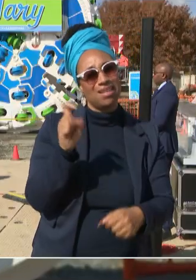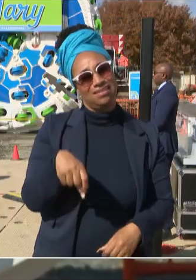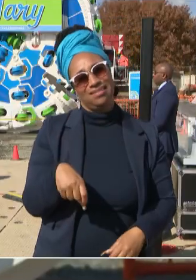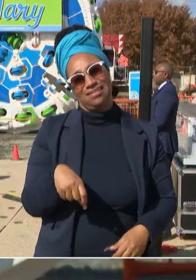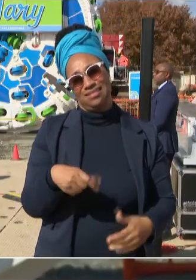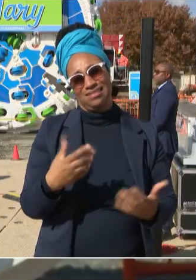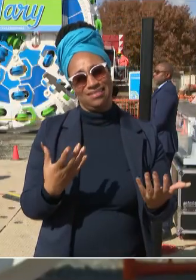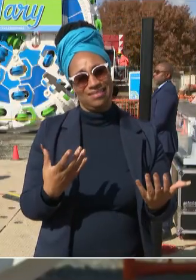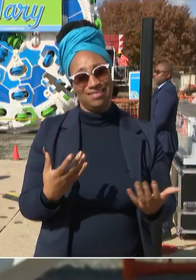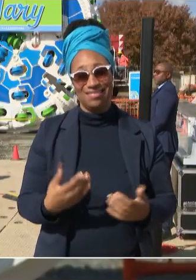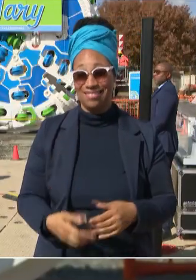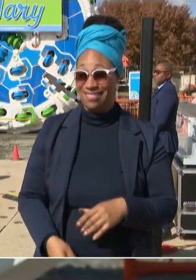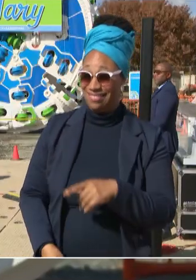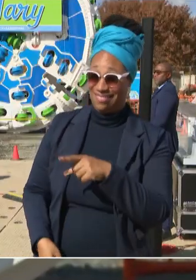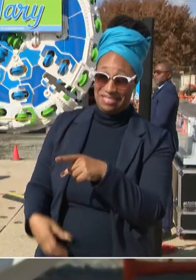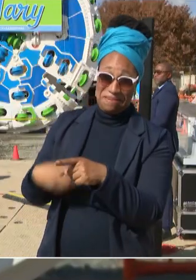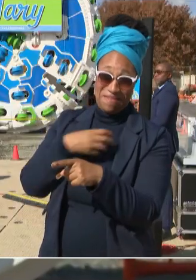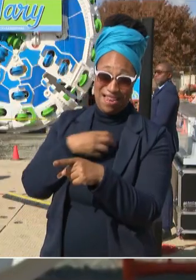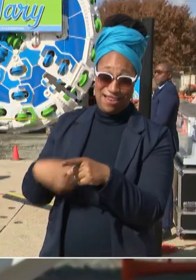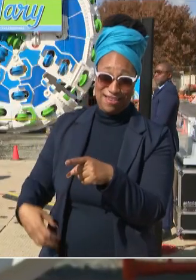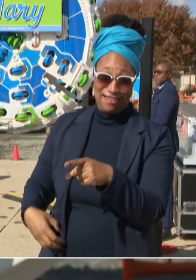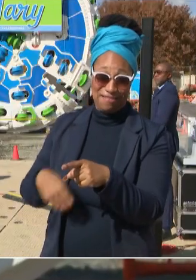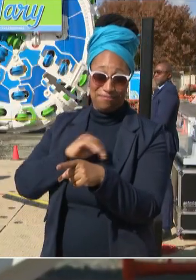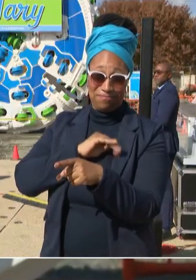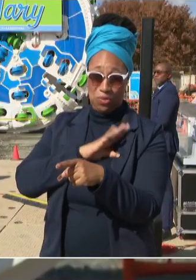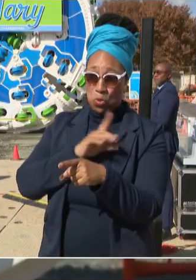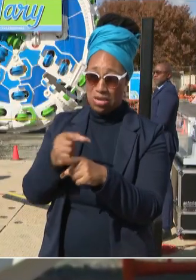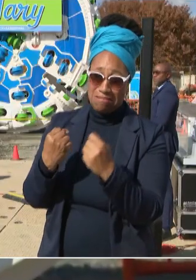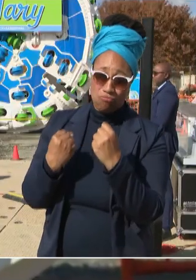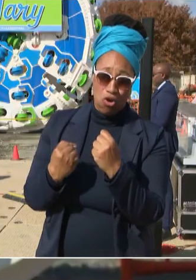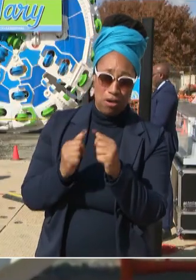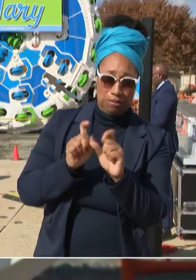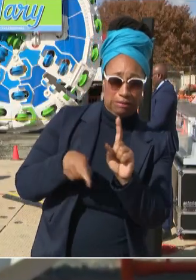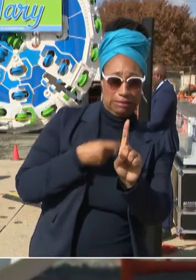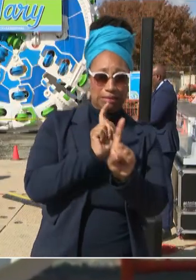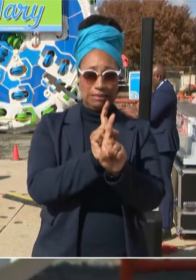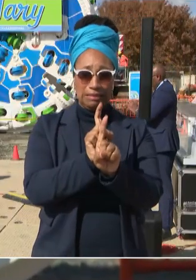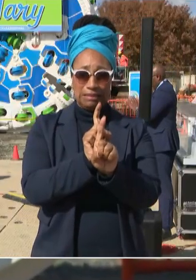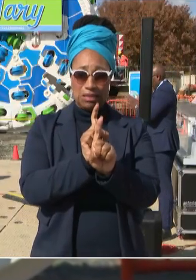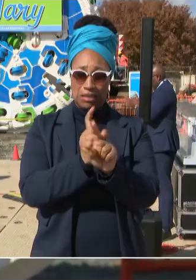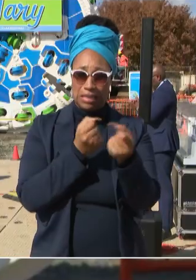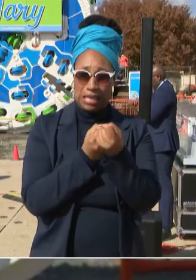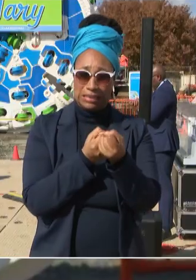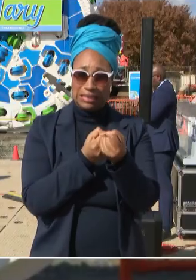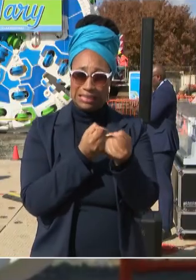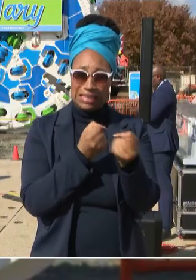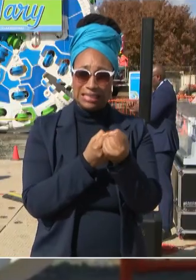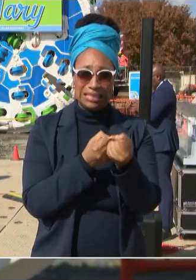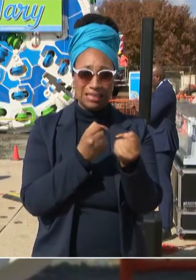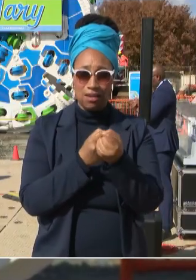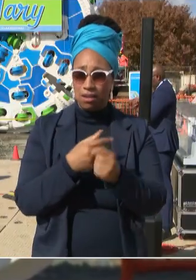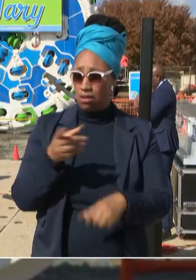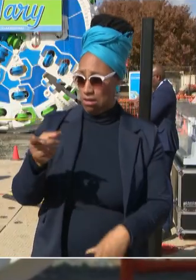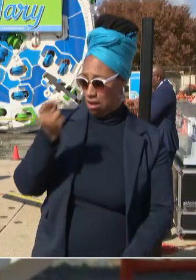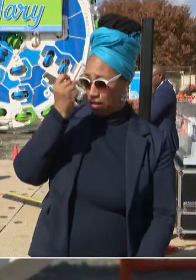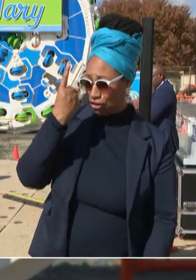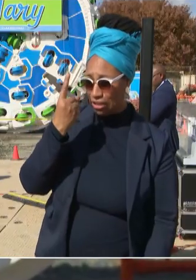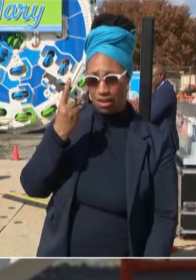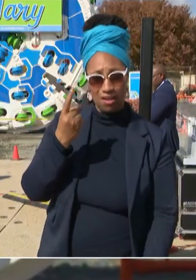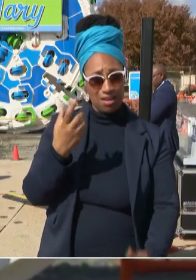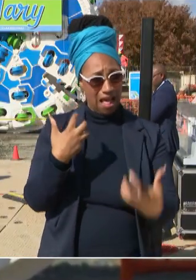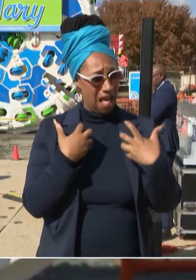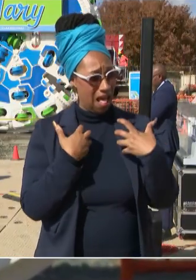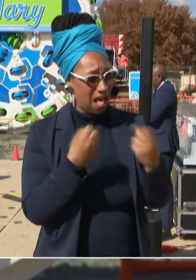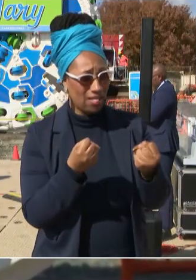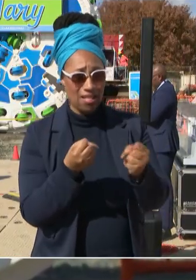who champions the work and also understands the critical link between a healthy environment and